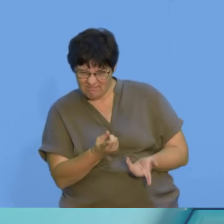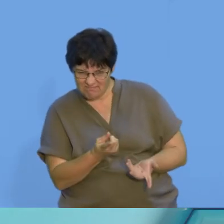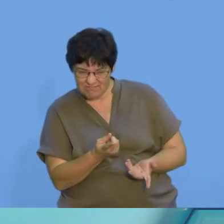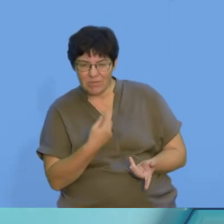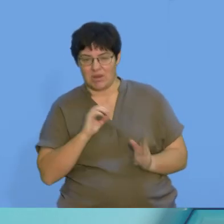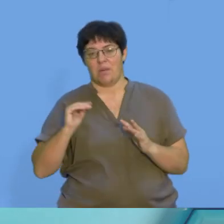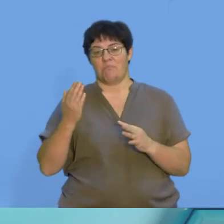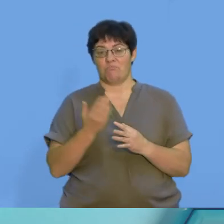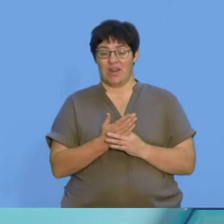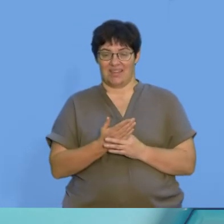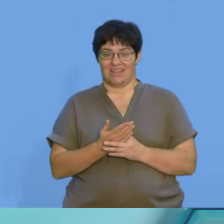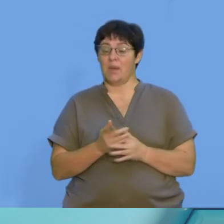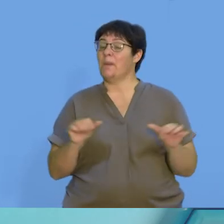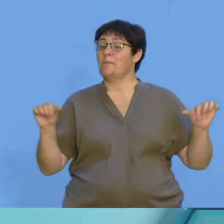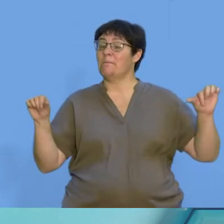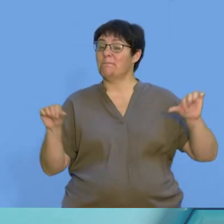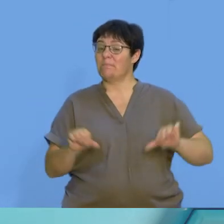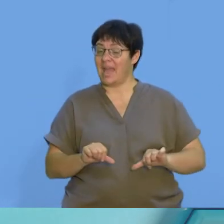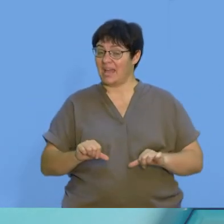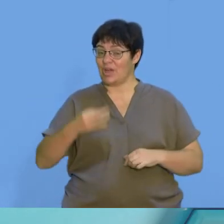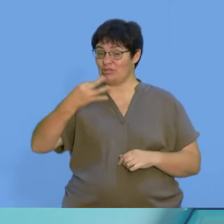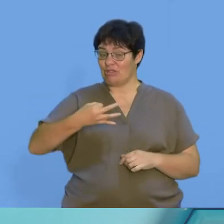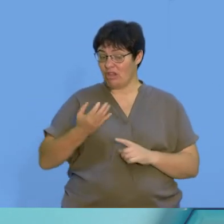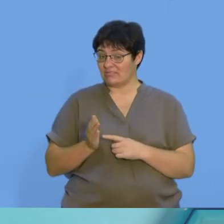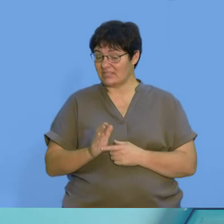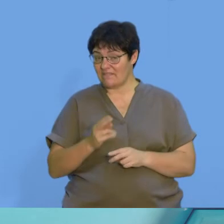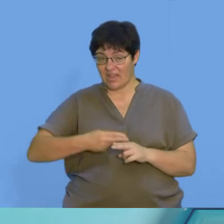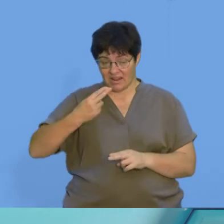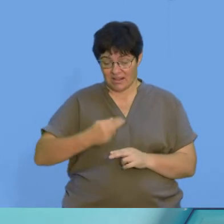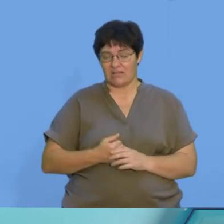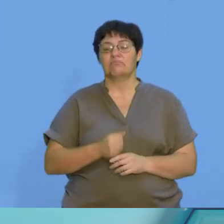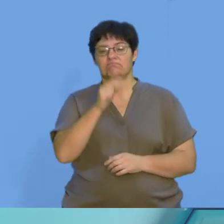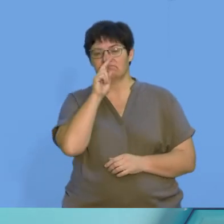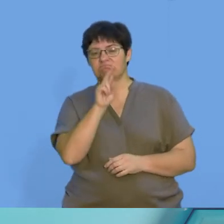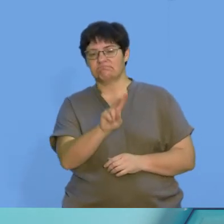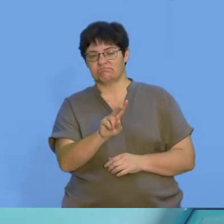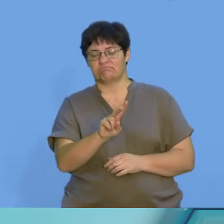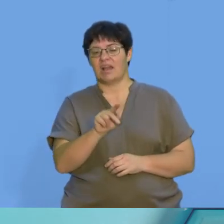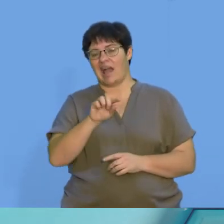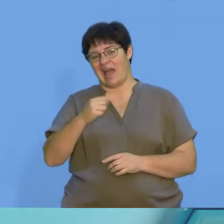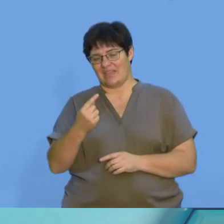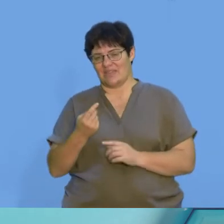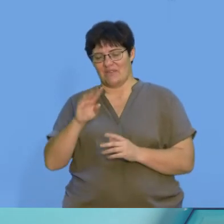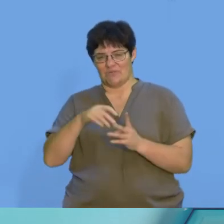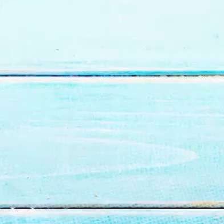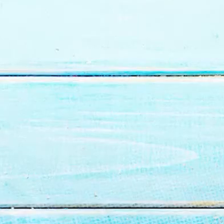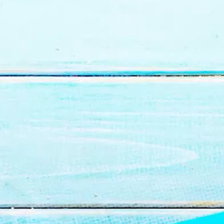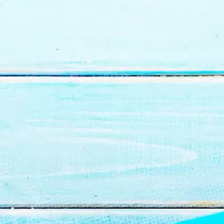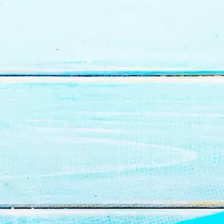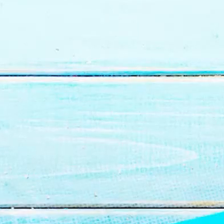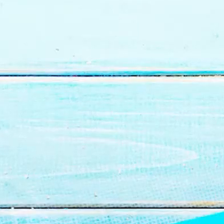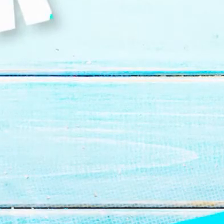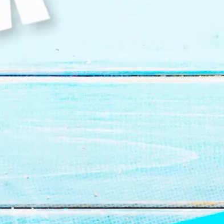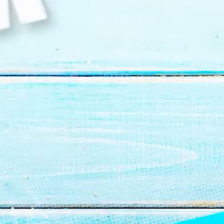take a short breather. When we come back in our third and final segment, we'll take a look at the empirical formula. Let's take a short break for now.